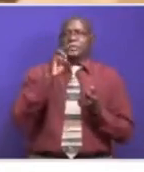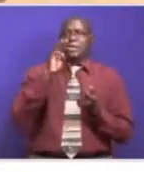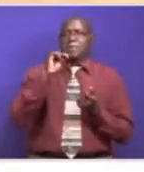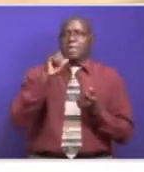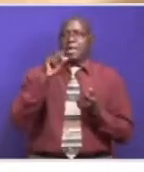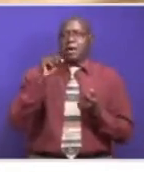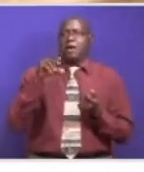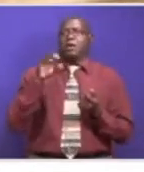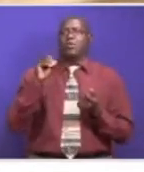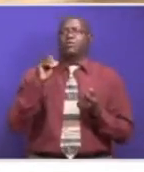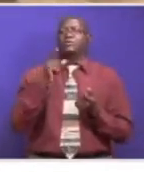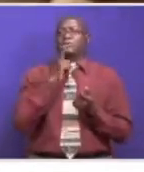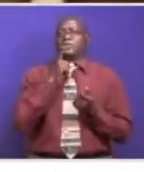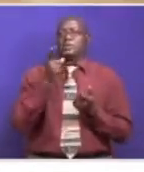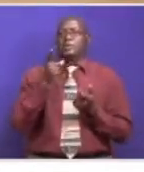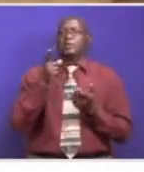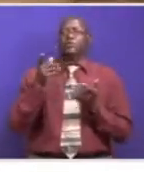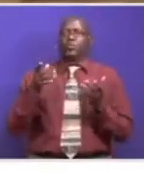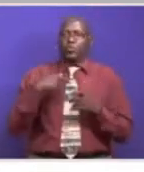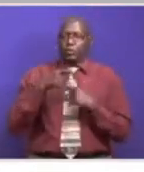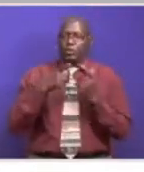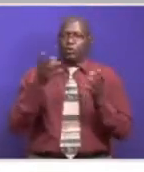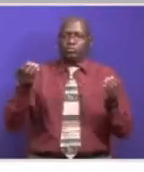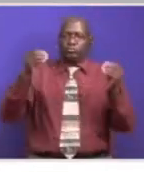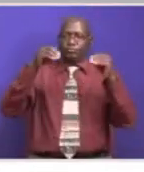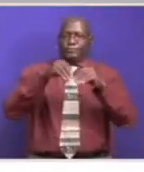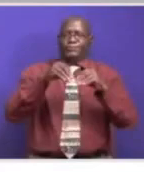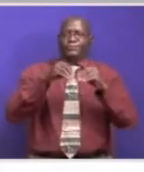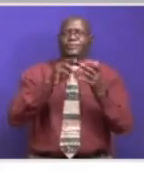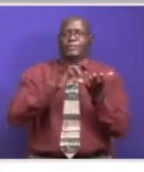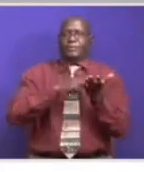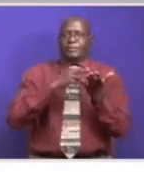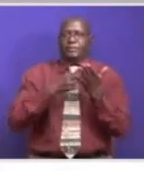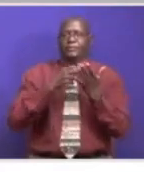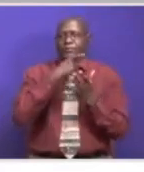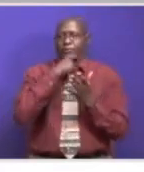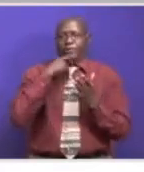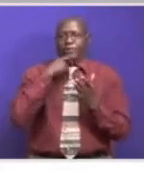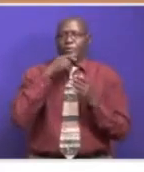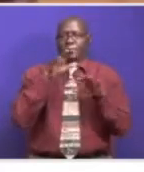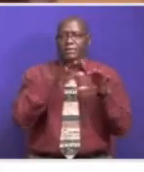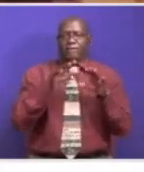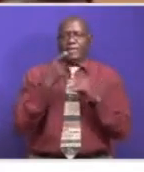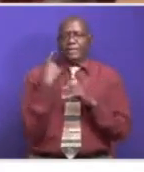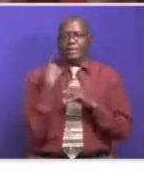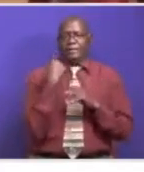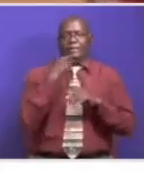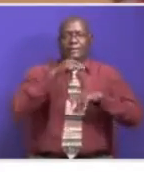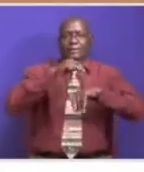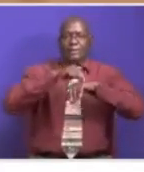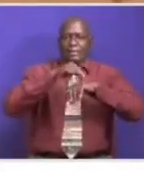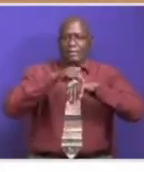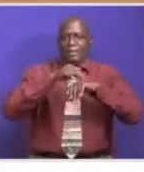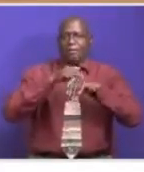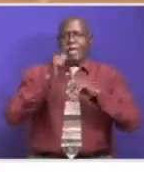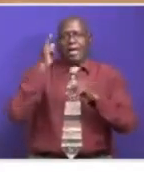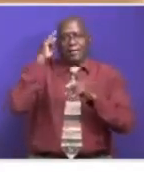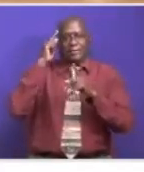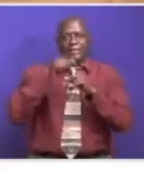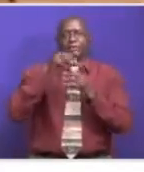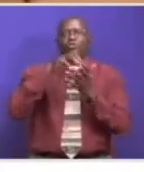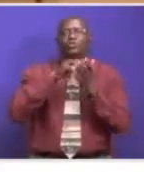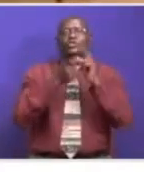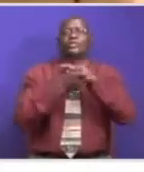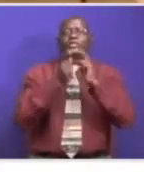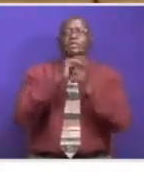to continue pooling resources to counter challenges posed by the drought suffered in recent times until the situation changes for the